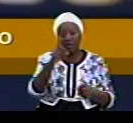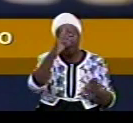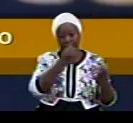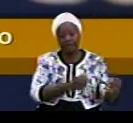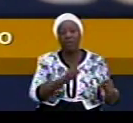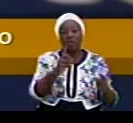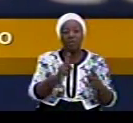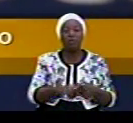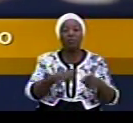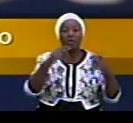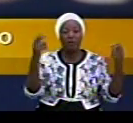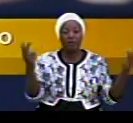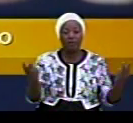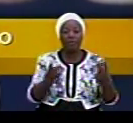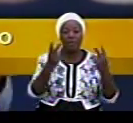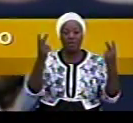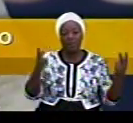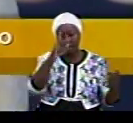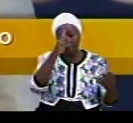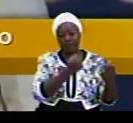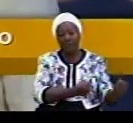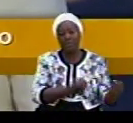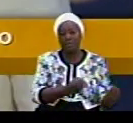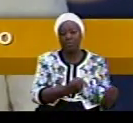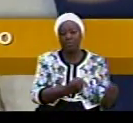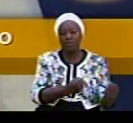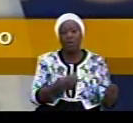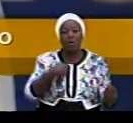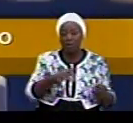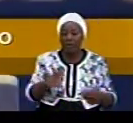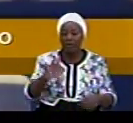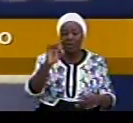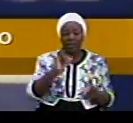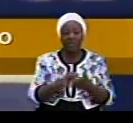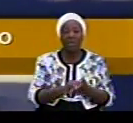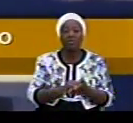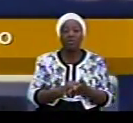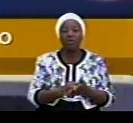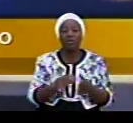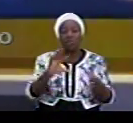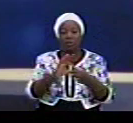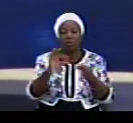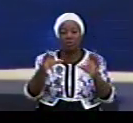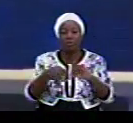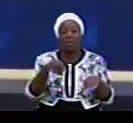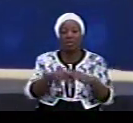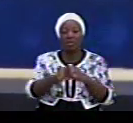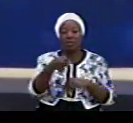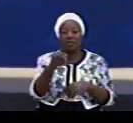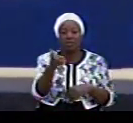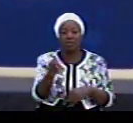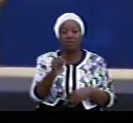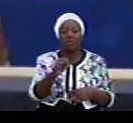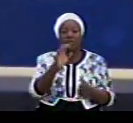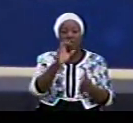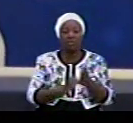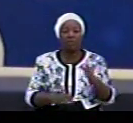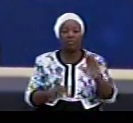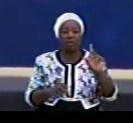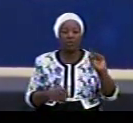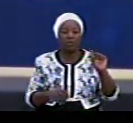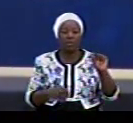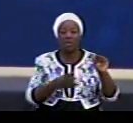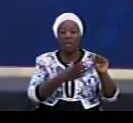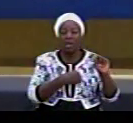triumphant faith. We find the story in John chapter 20. And I'm reading there from